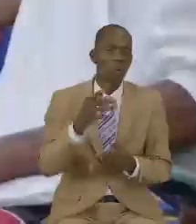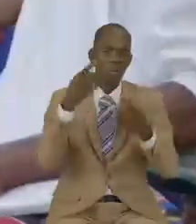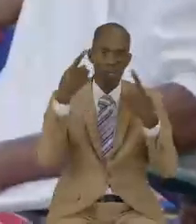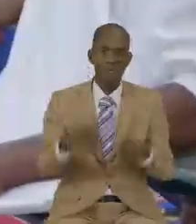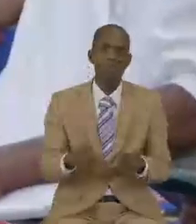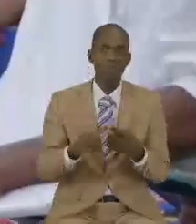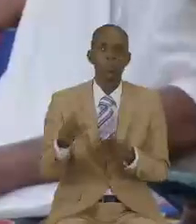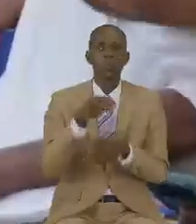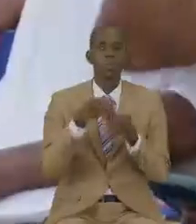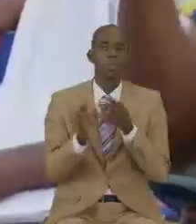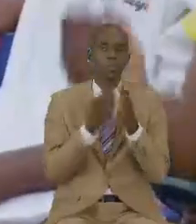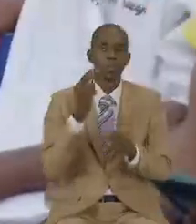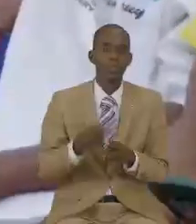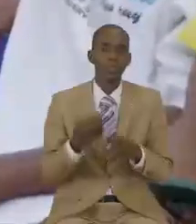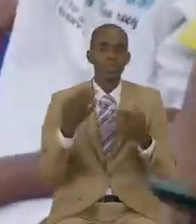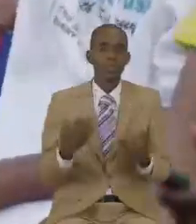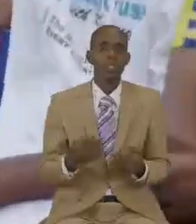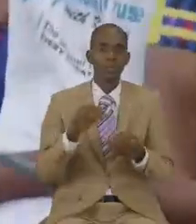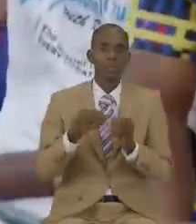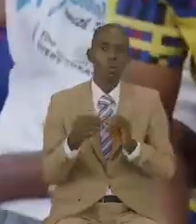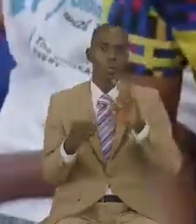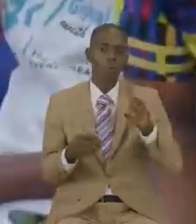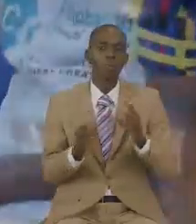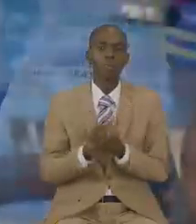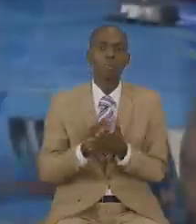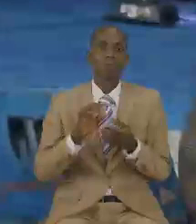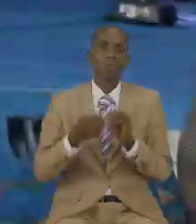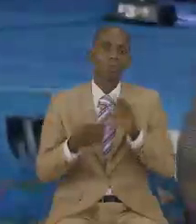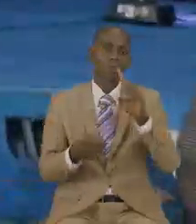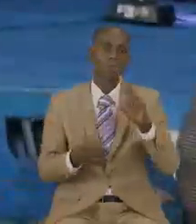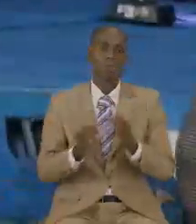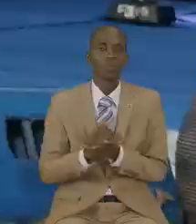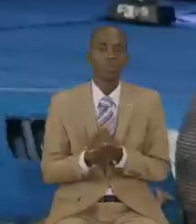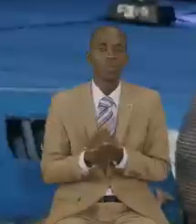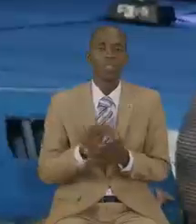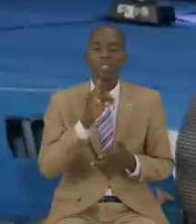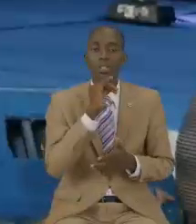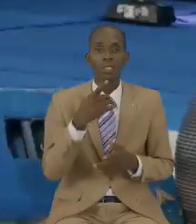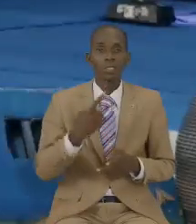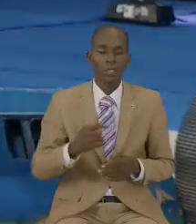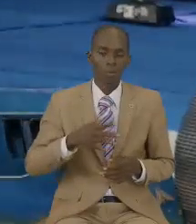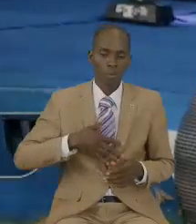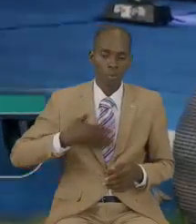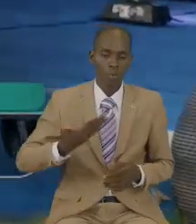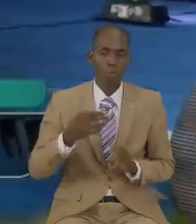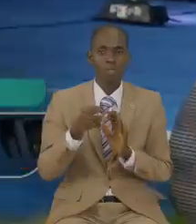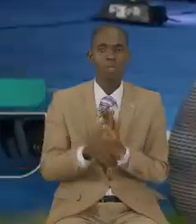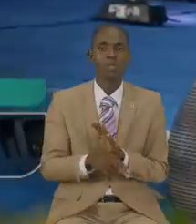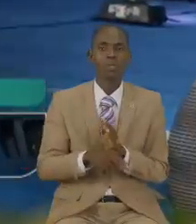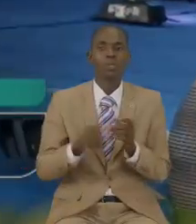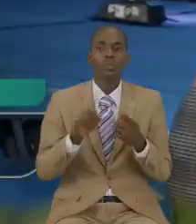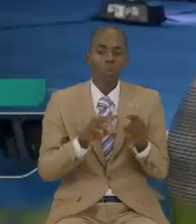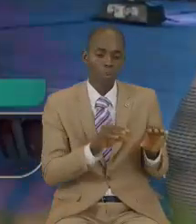happen. We're coming now to number one. Number one is willingness to